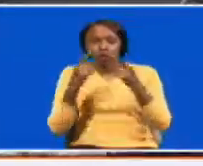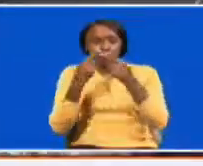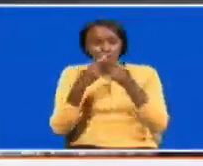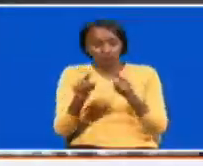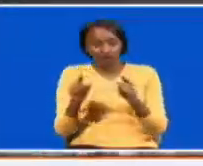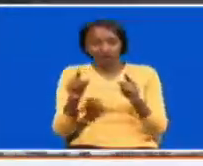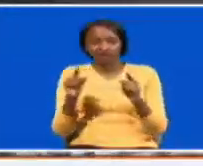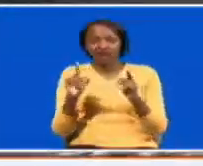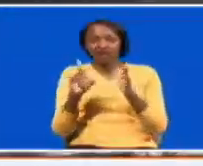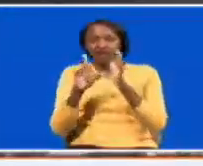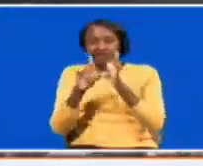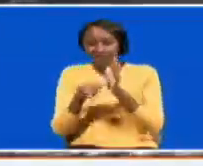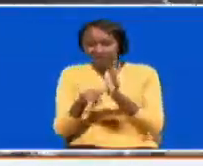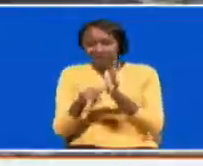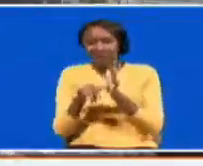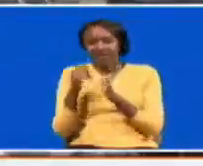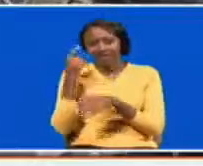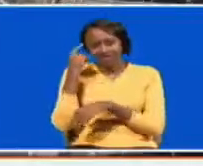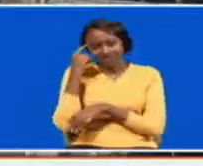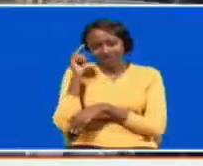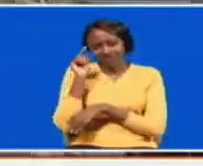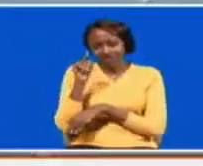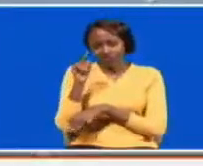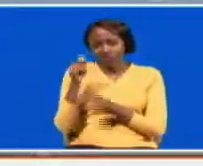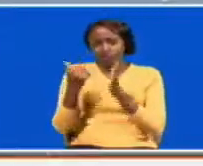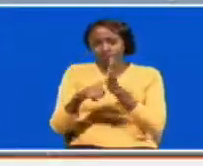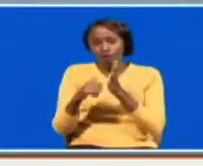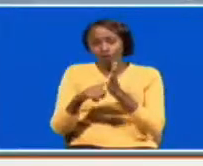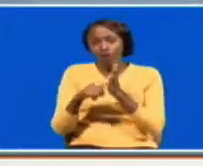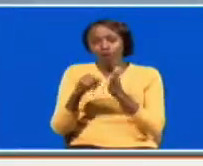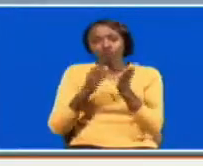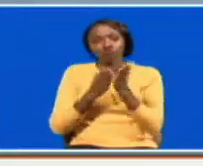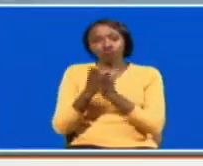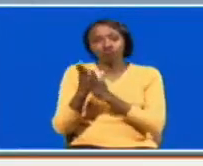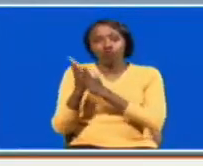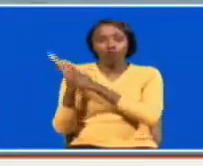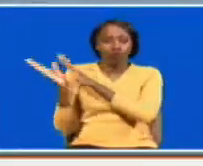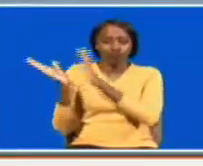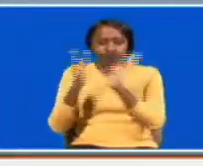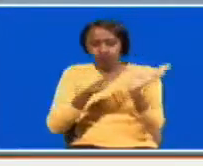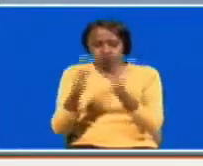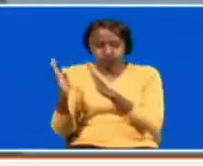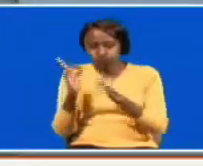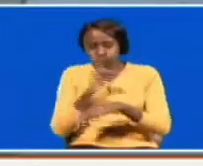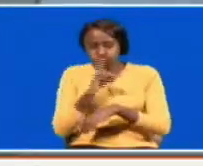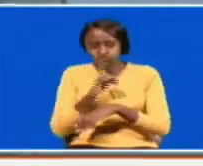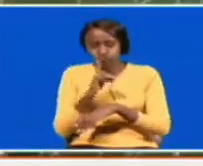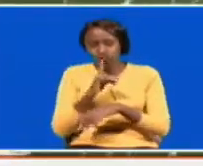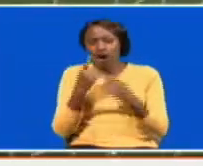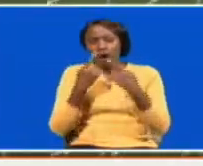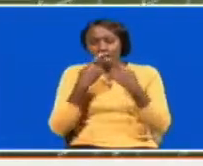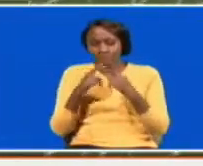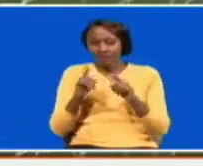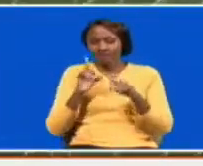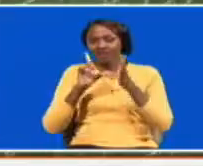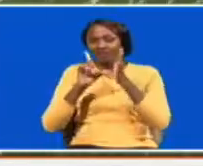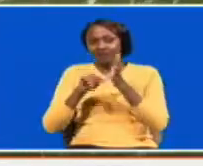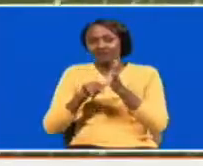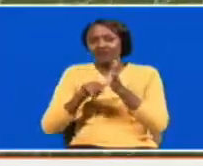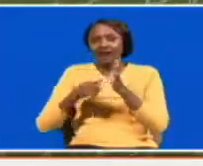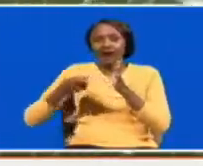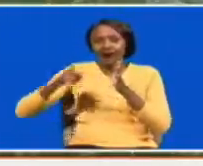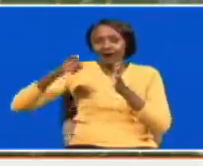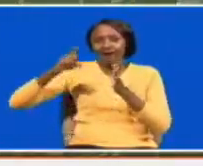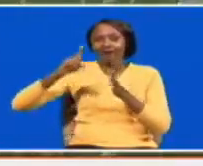first, they thought the deaths were occasioned by strong waves. But as time went by, the numbers increased due to what the